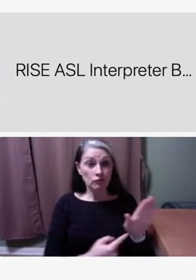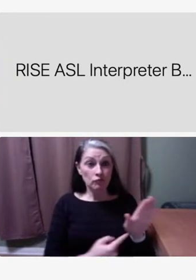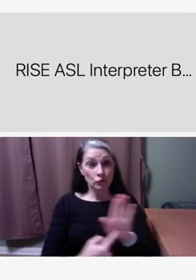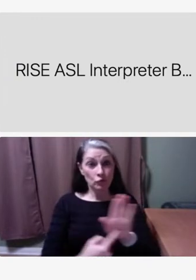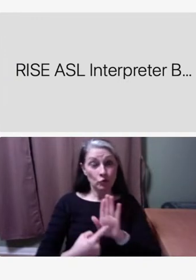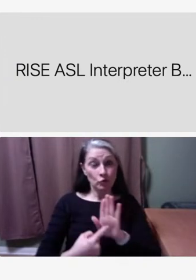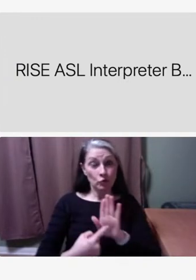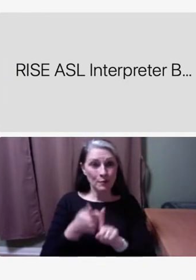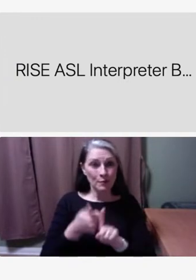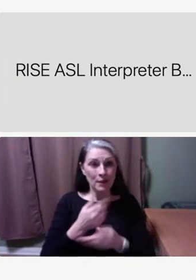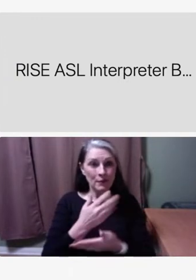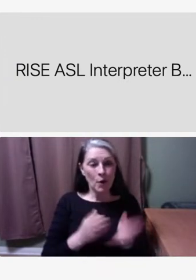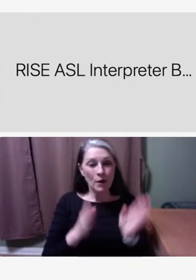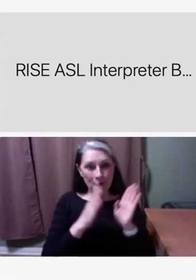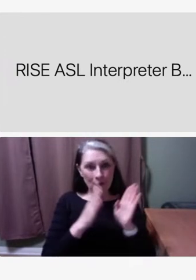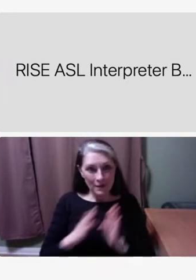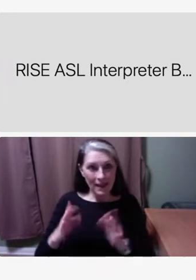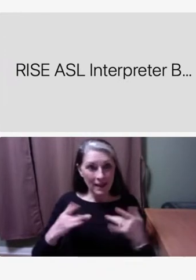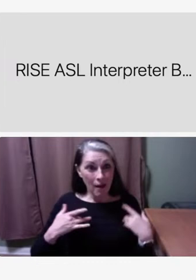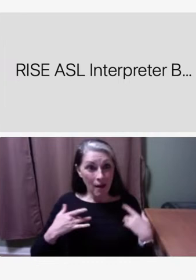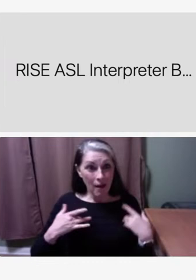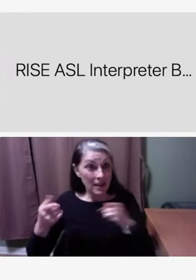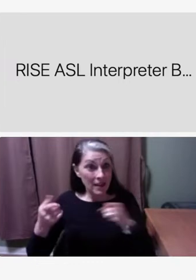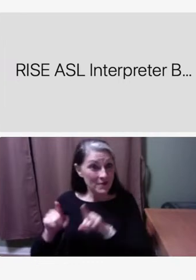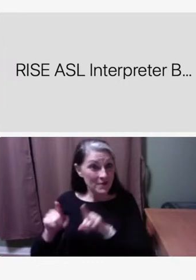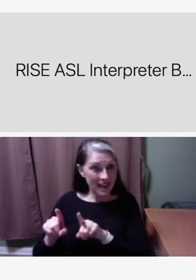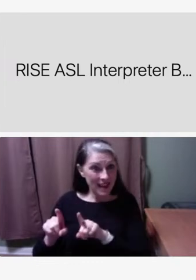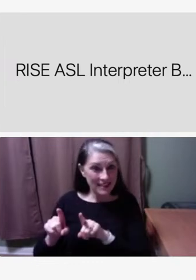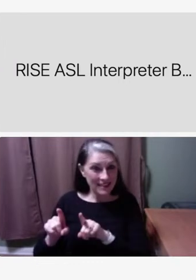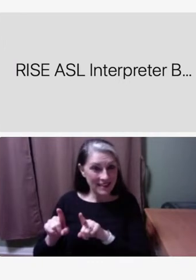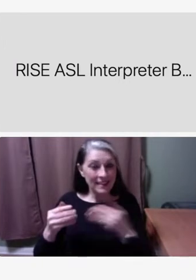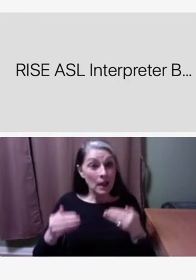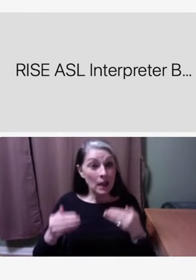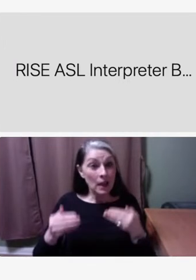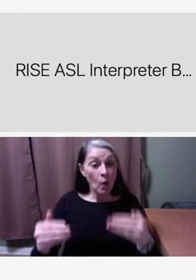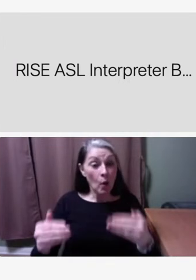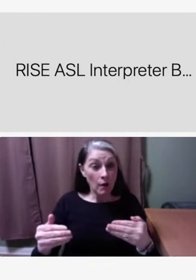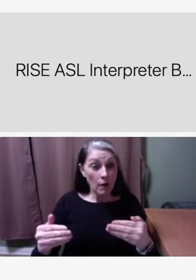events that go on into the events that occur.